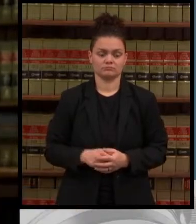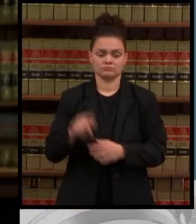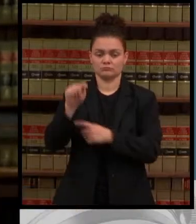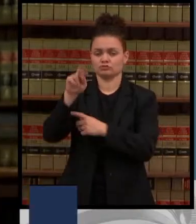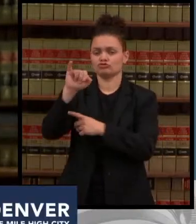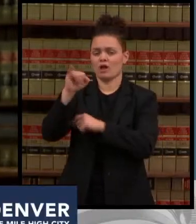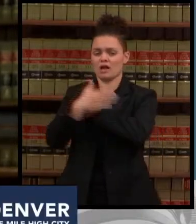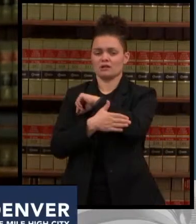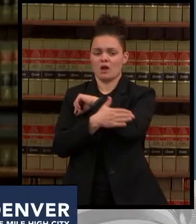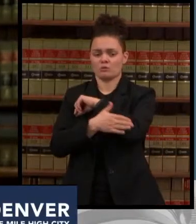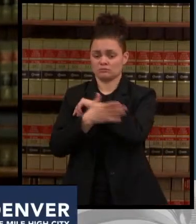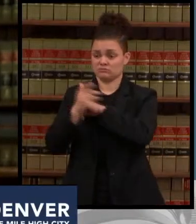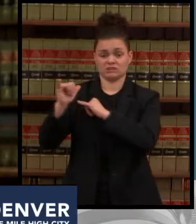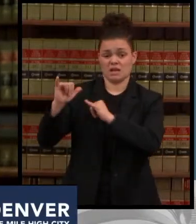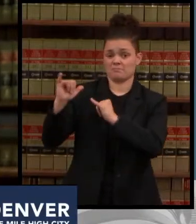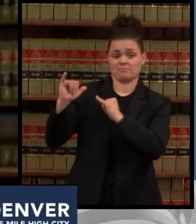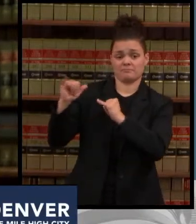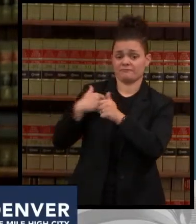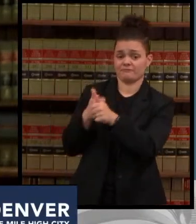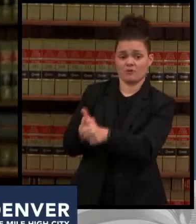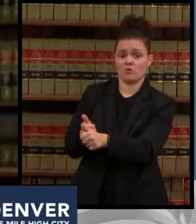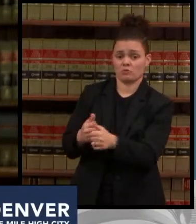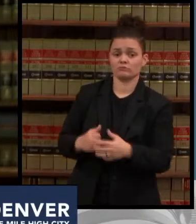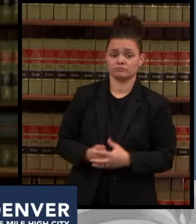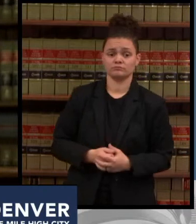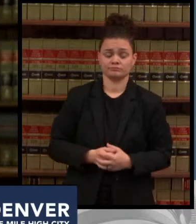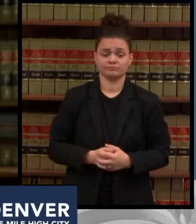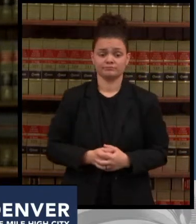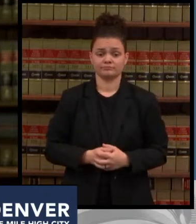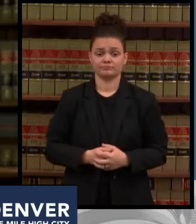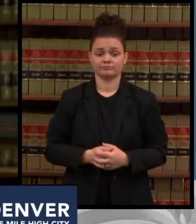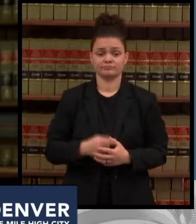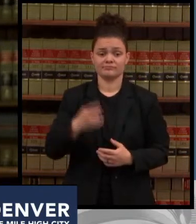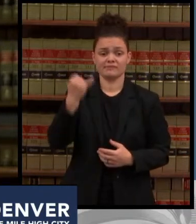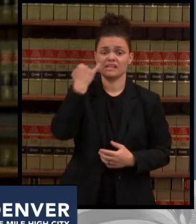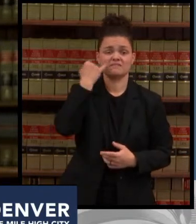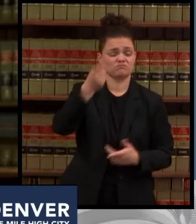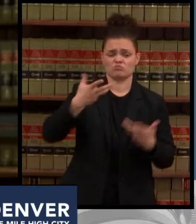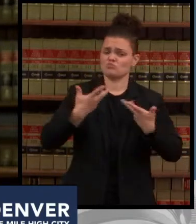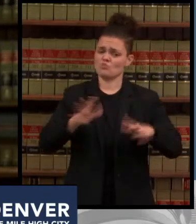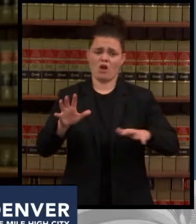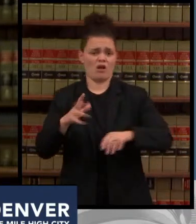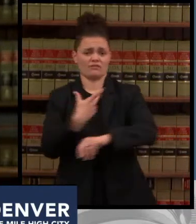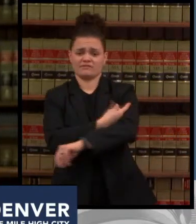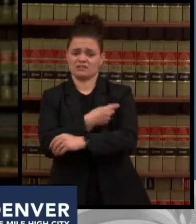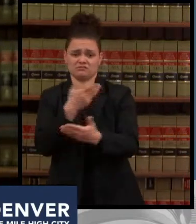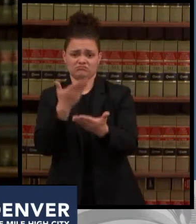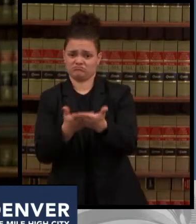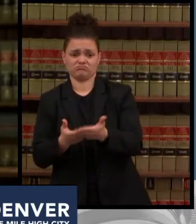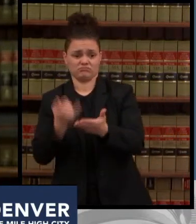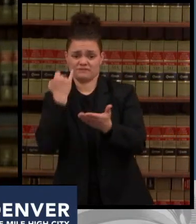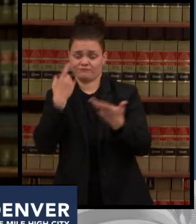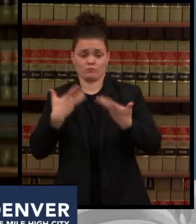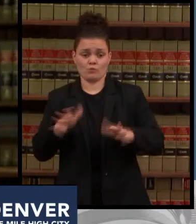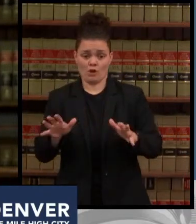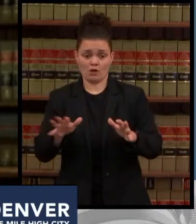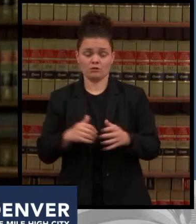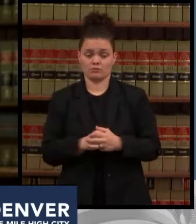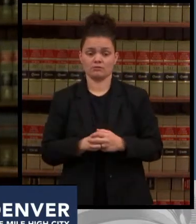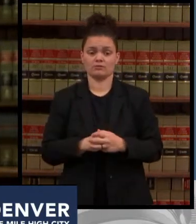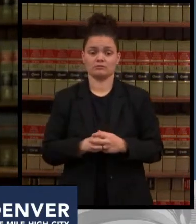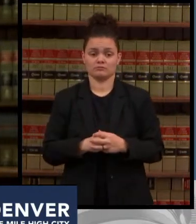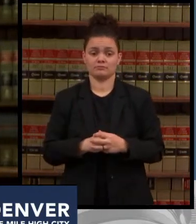and that is if you choose not to use a vaccine verification program system, please take the masking part of the